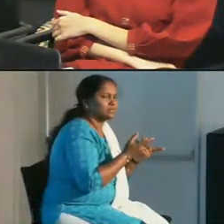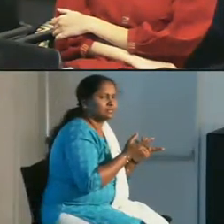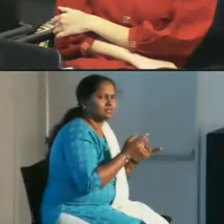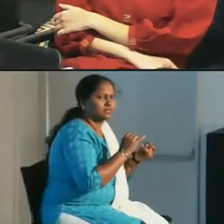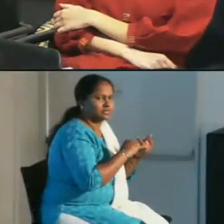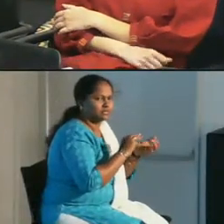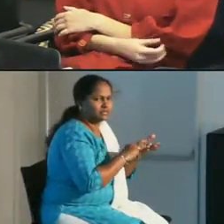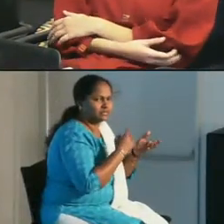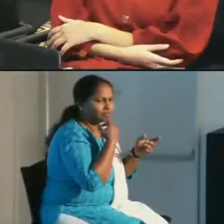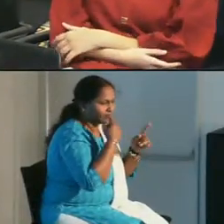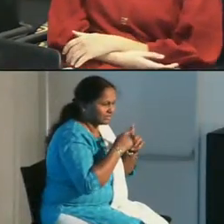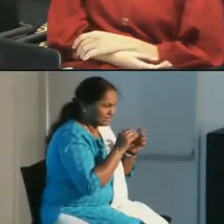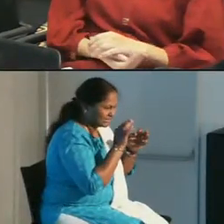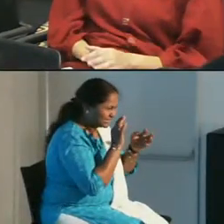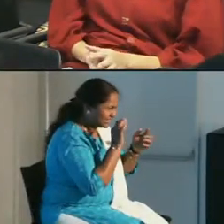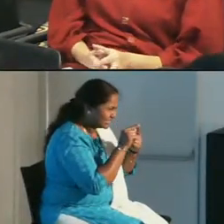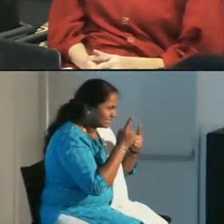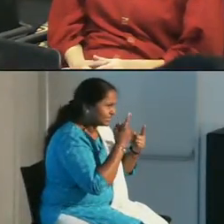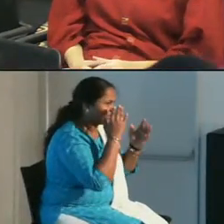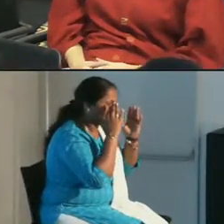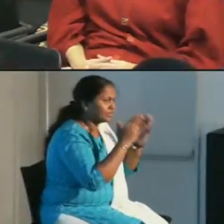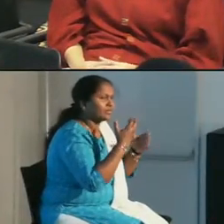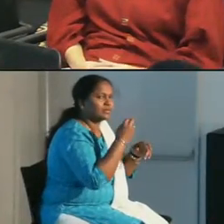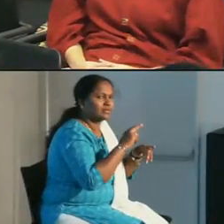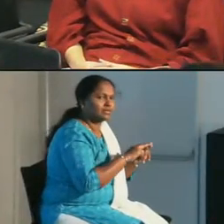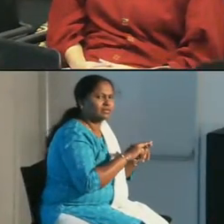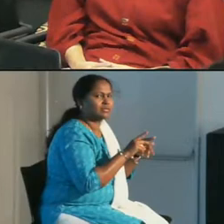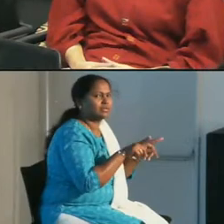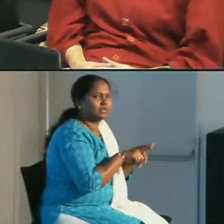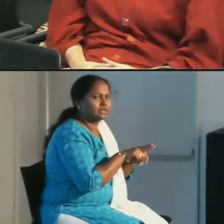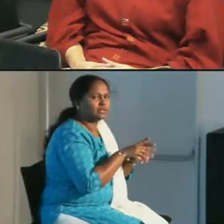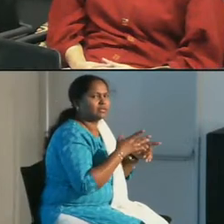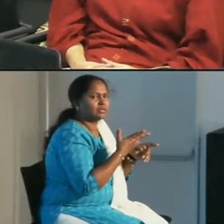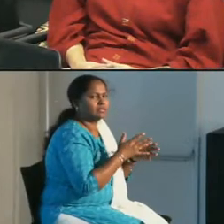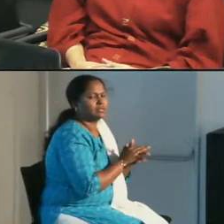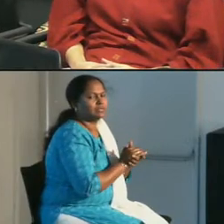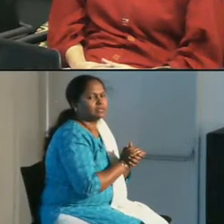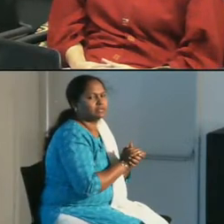with specific focus on limhans. Like